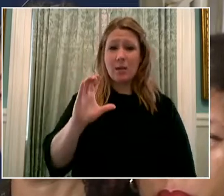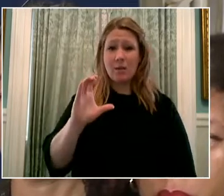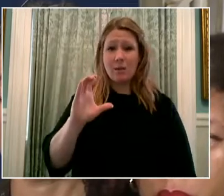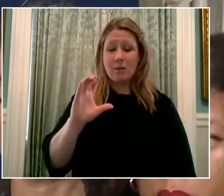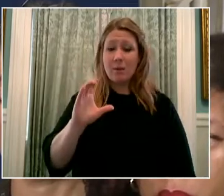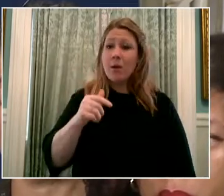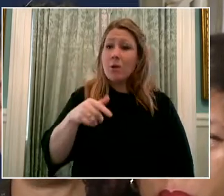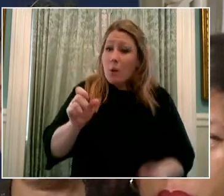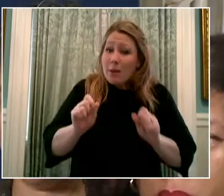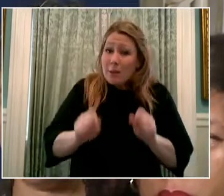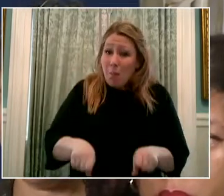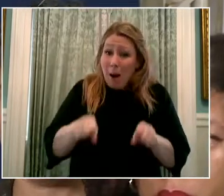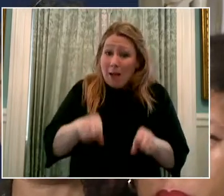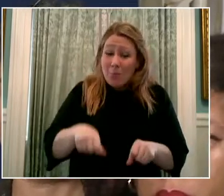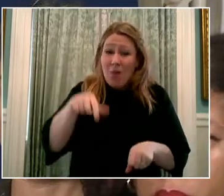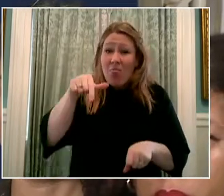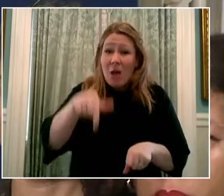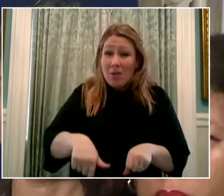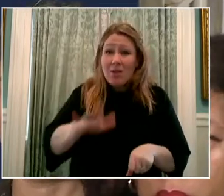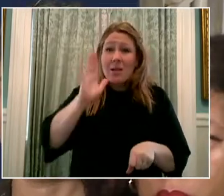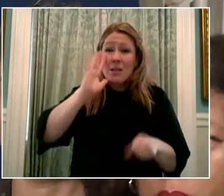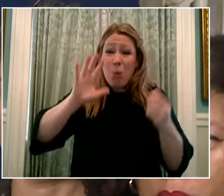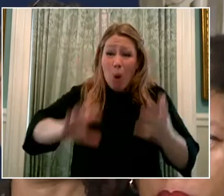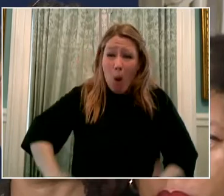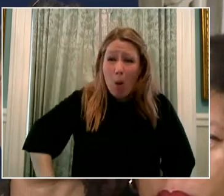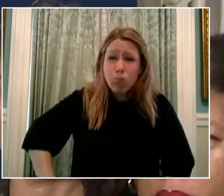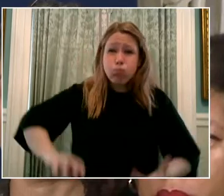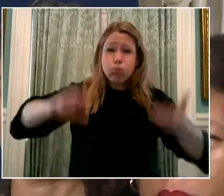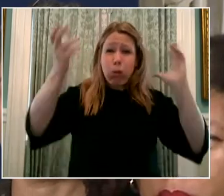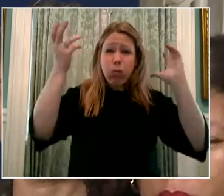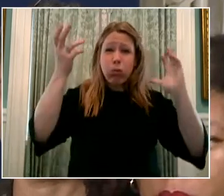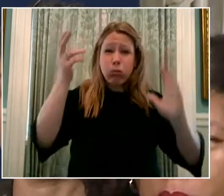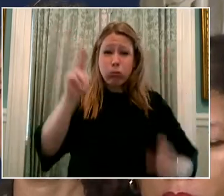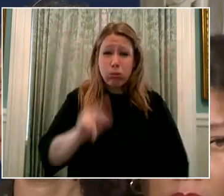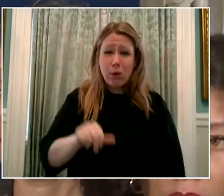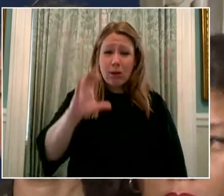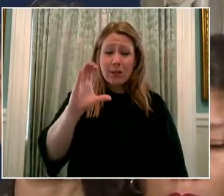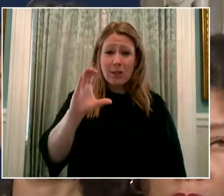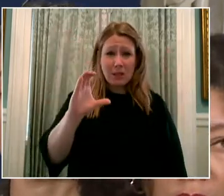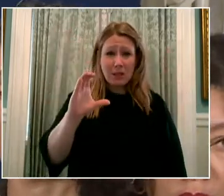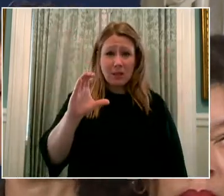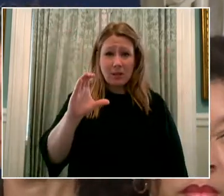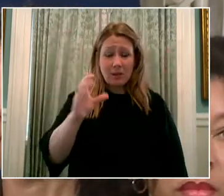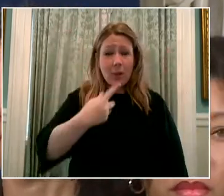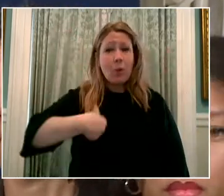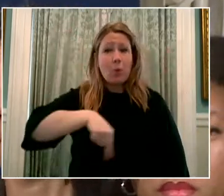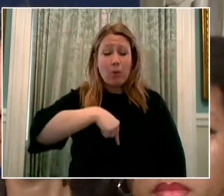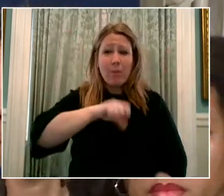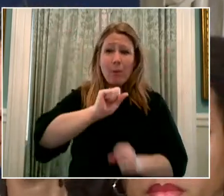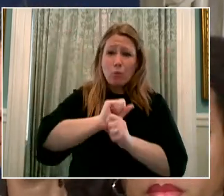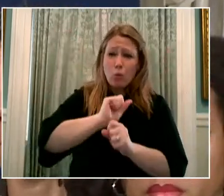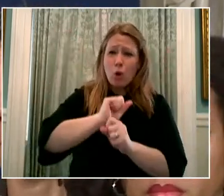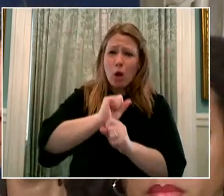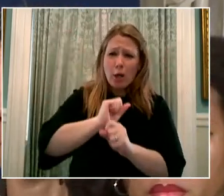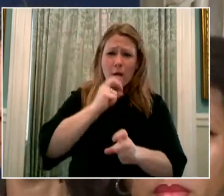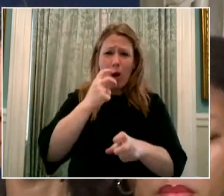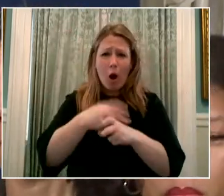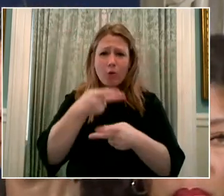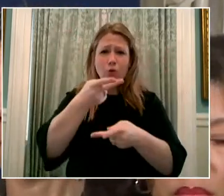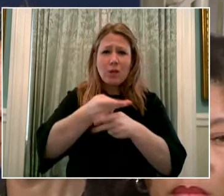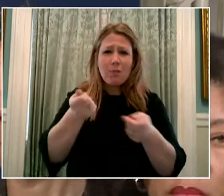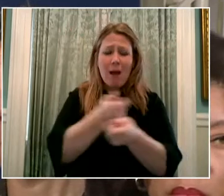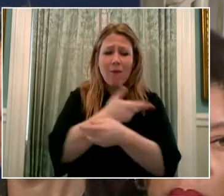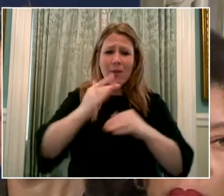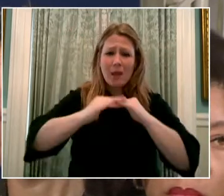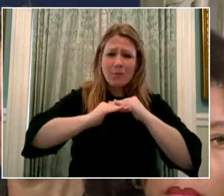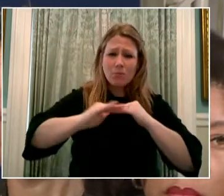city, this could destabilize New York City. Mr. Mayor, you said last month that